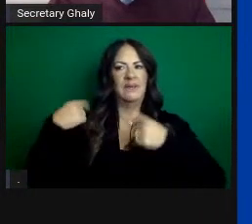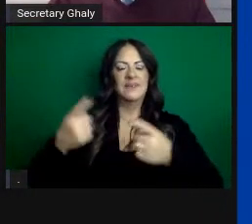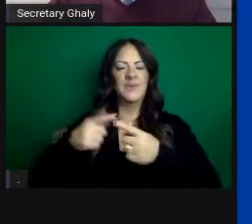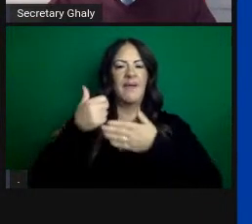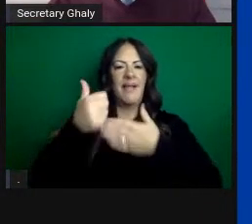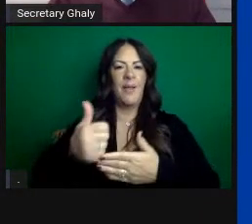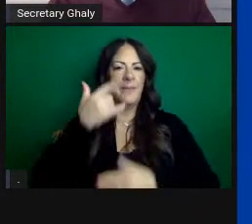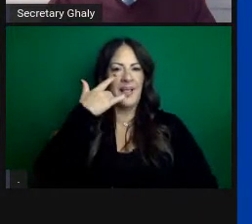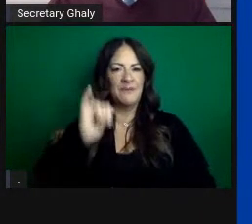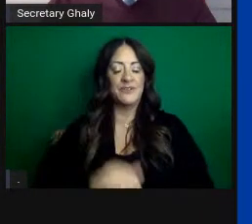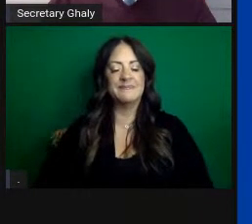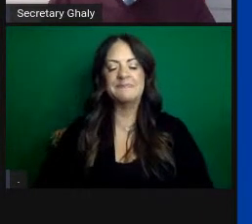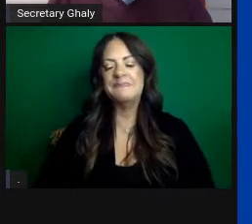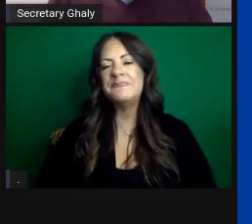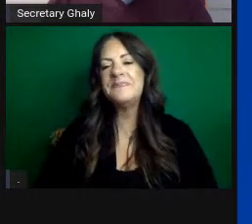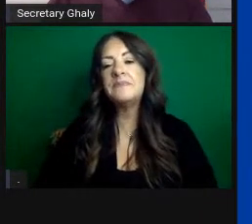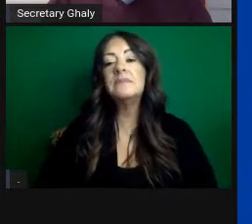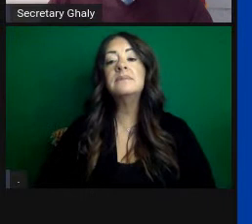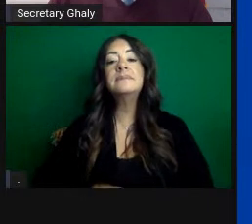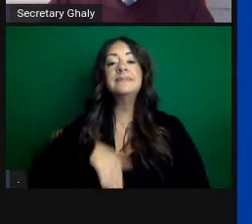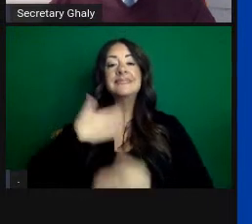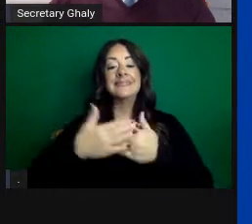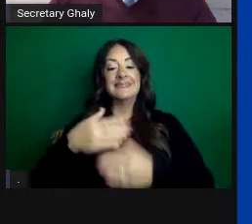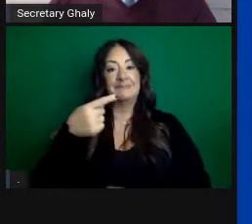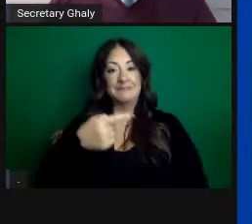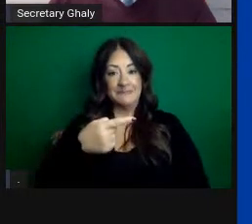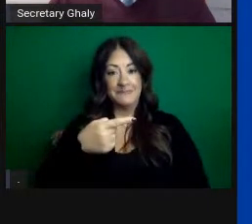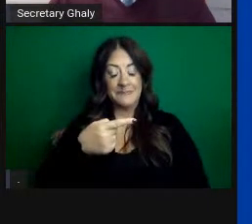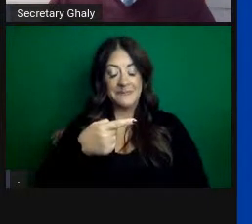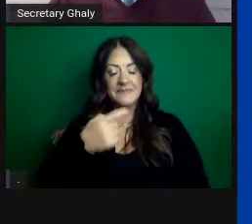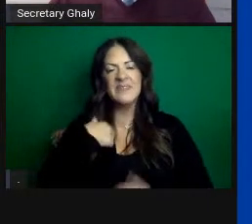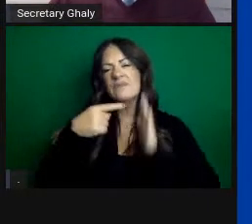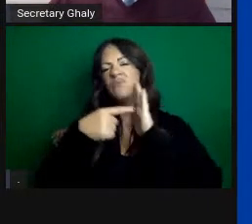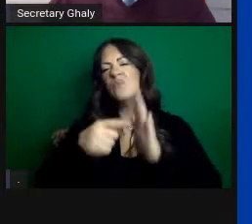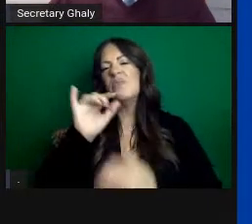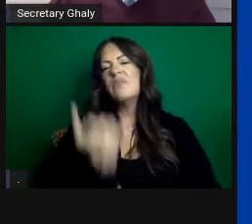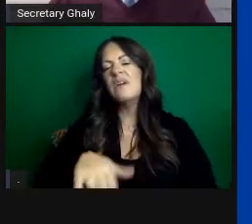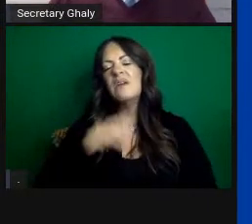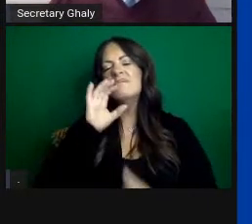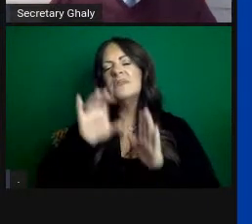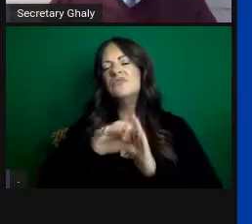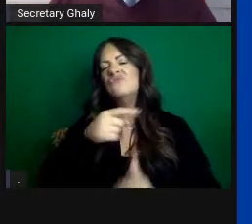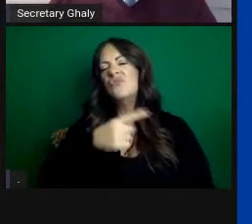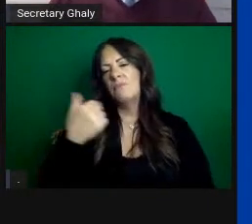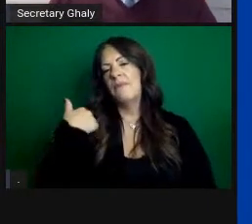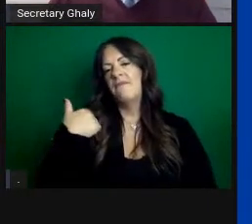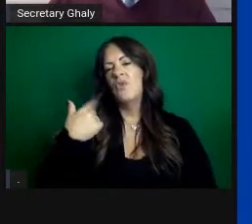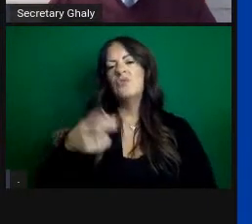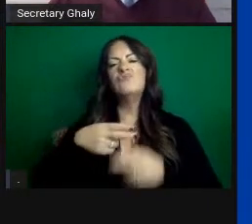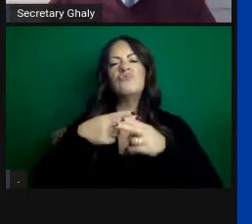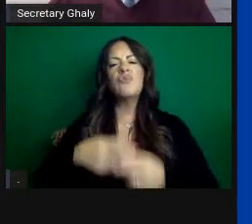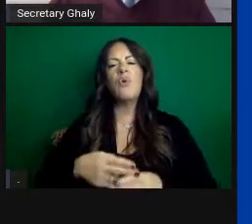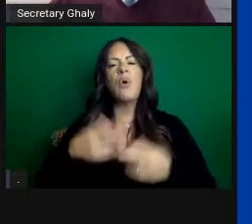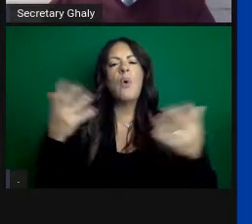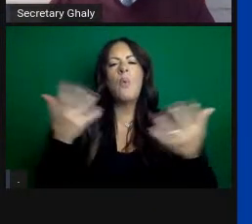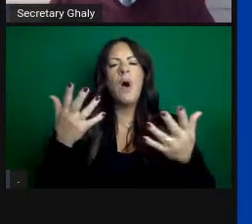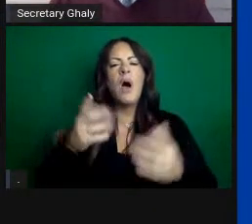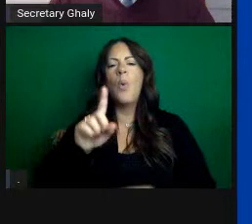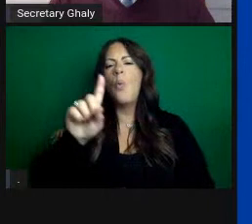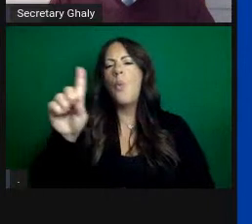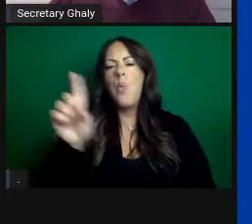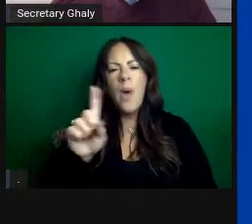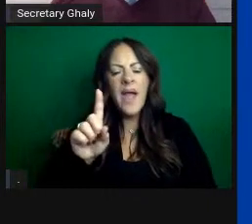This slide is really one I've shown you before, what we call our epidemiologic curve, where infections